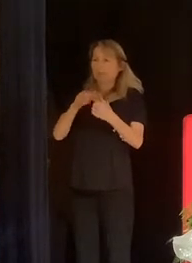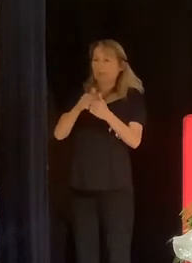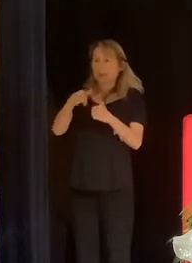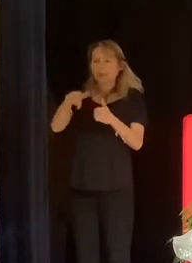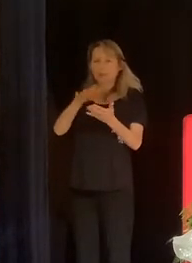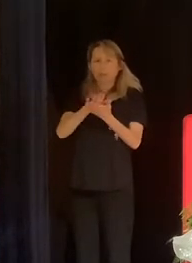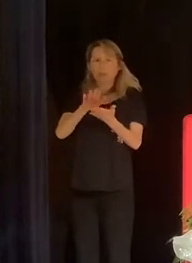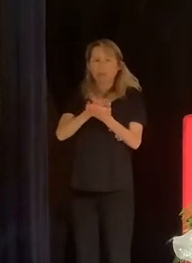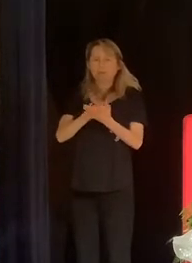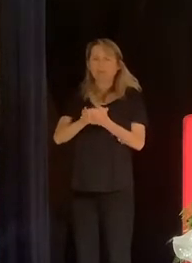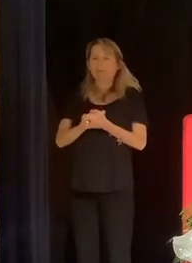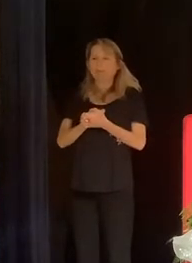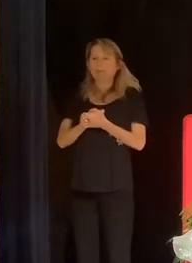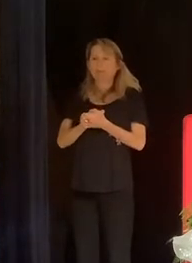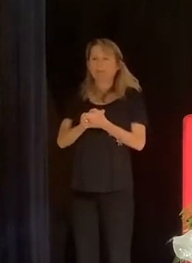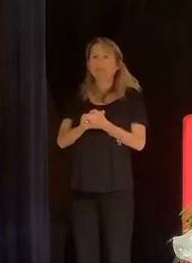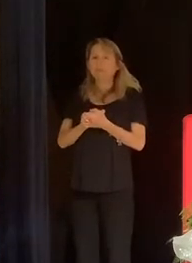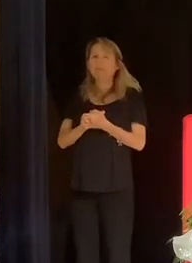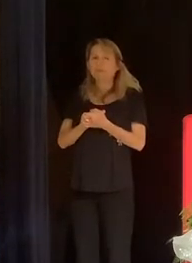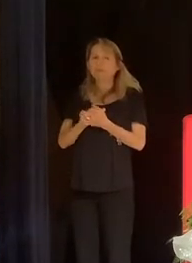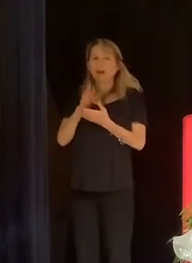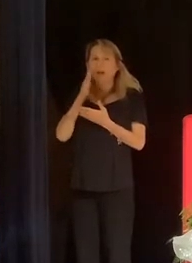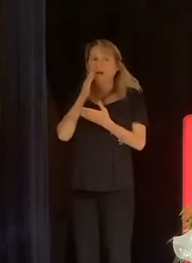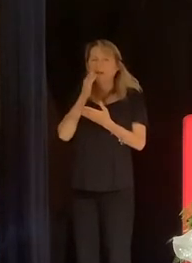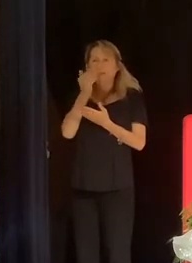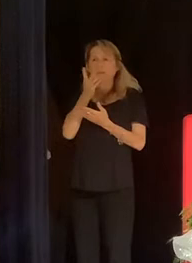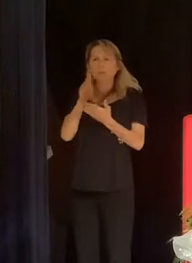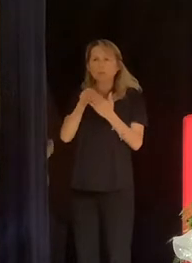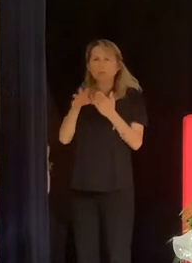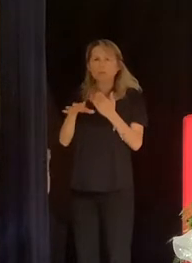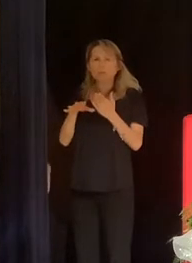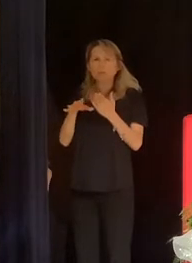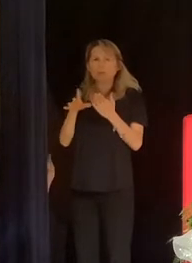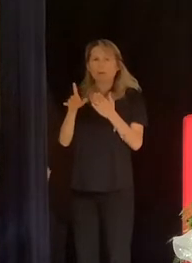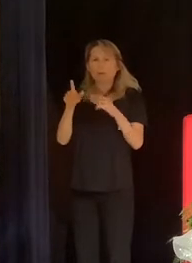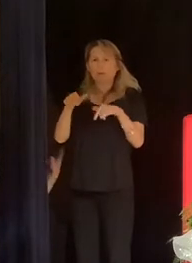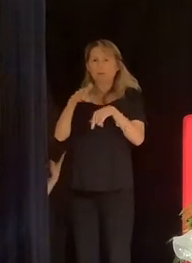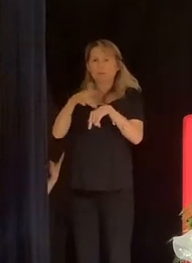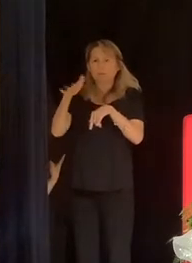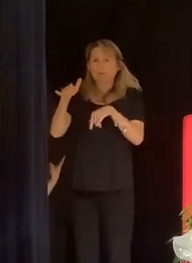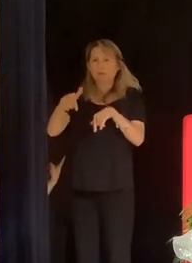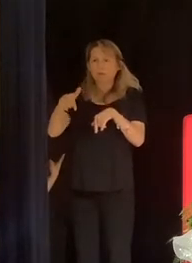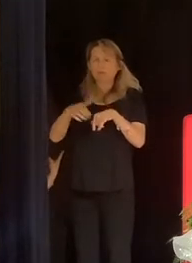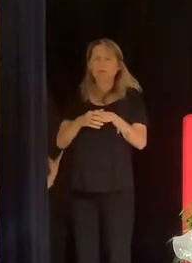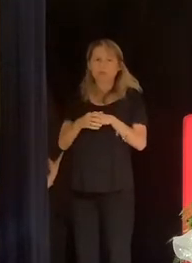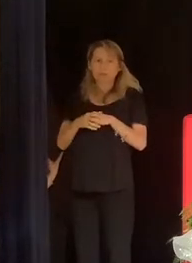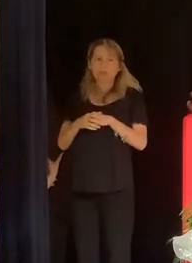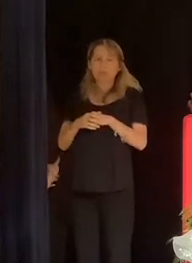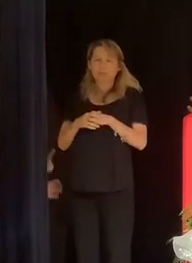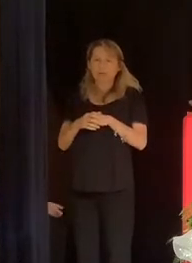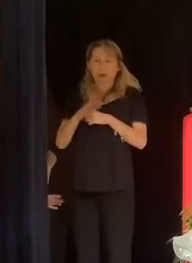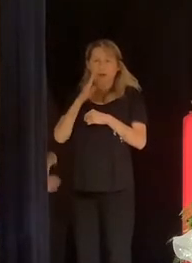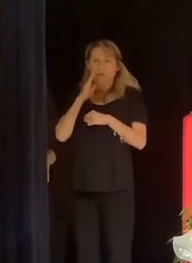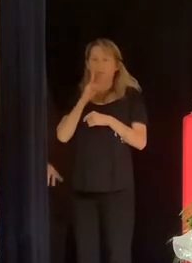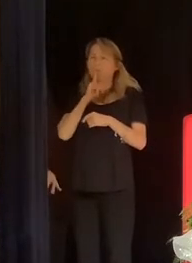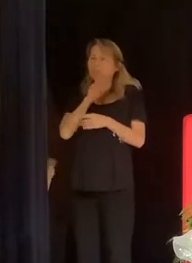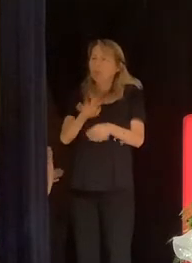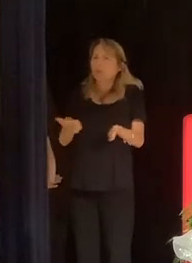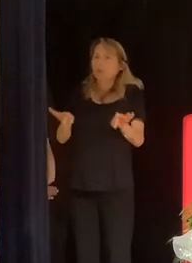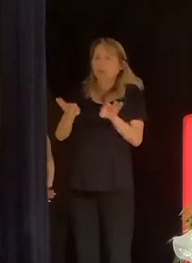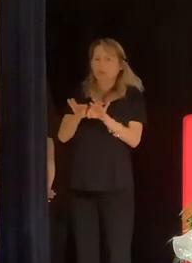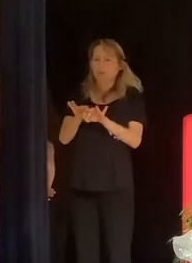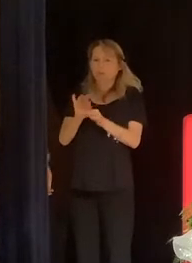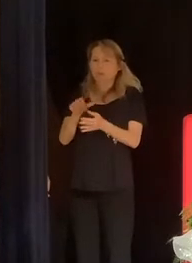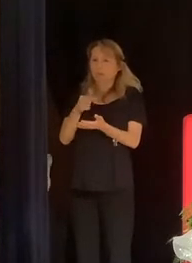school, which is I've known a number of students who've come through this school, and I know how important graduation is.